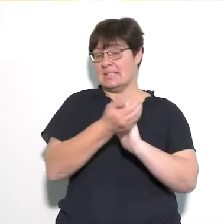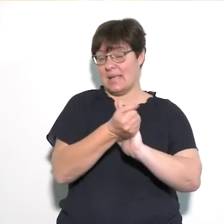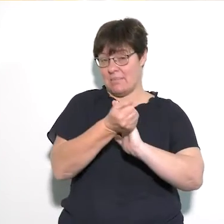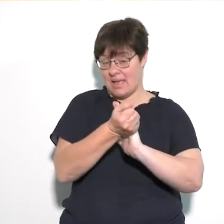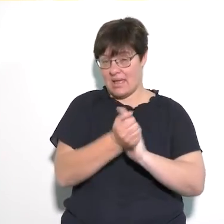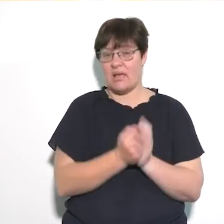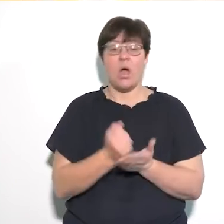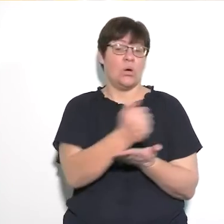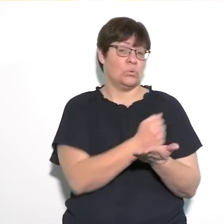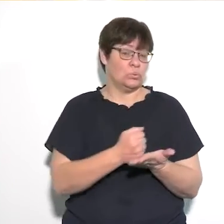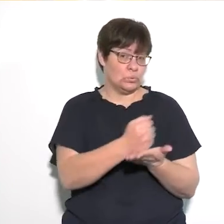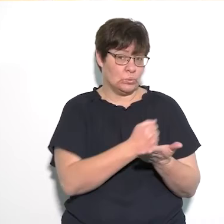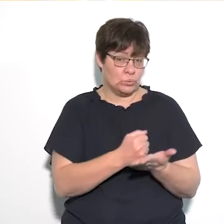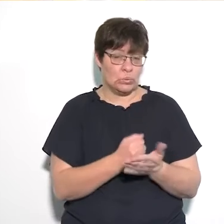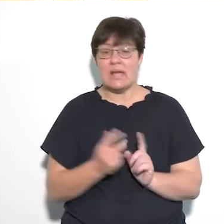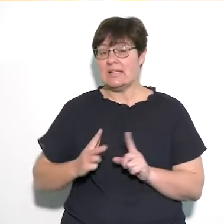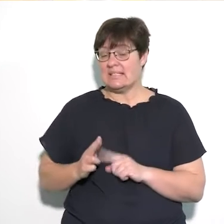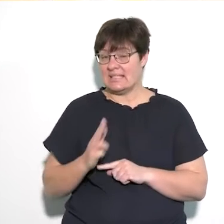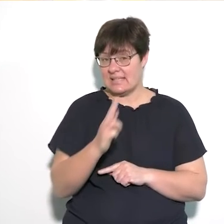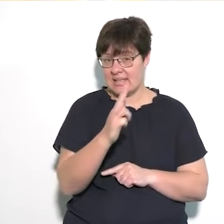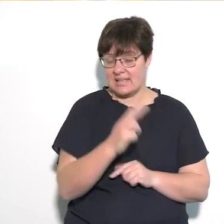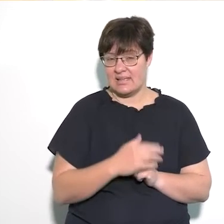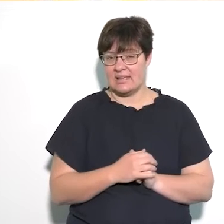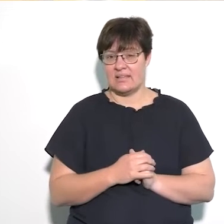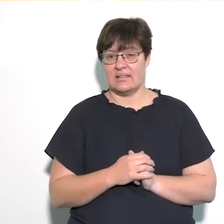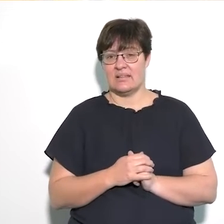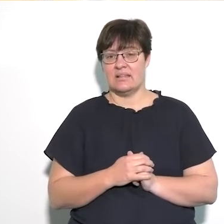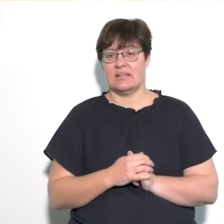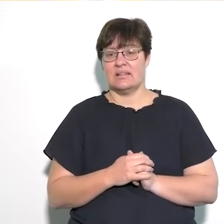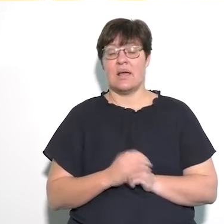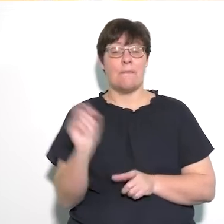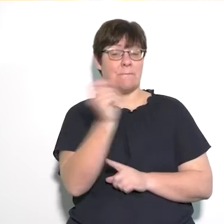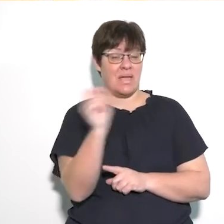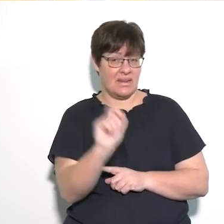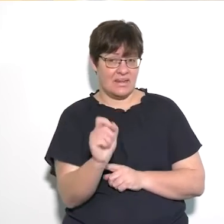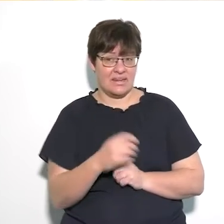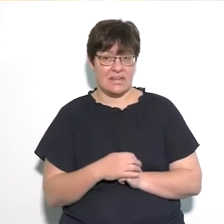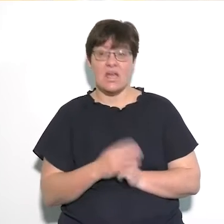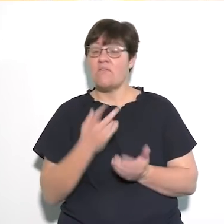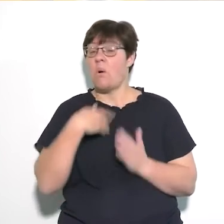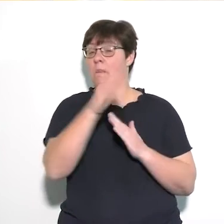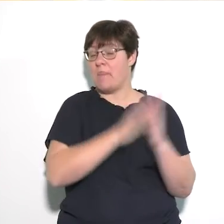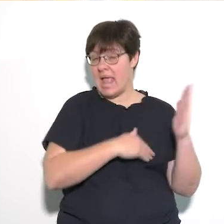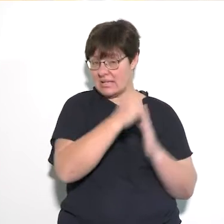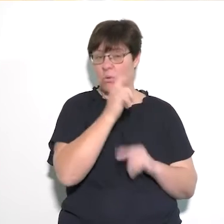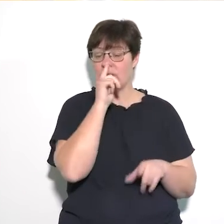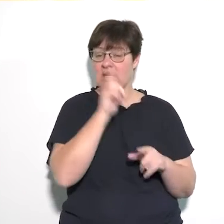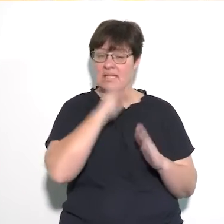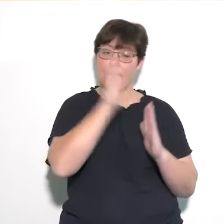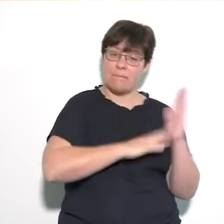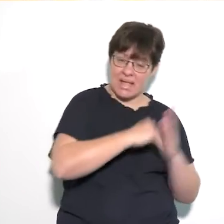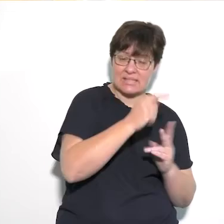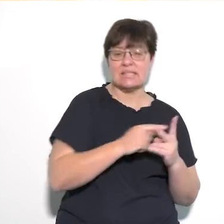stapler, some glue, a pair of scissors, felt tip pen. If you're going to paint, you would